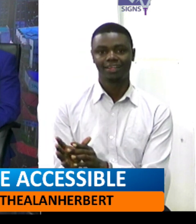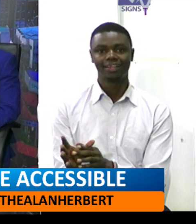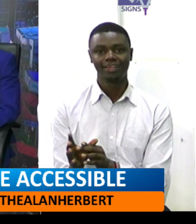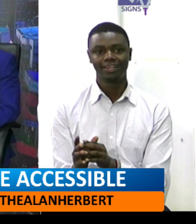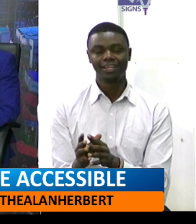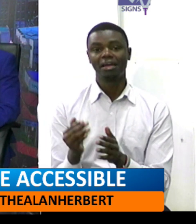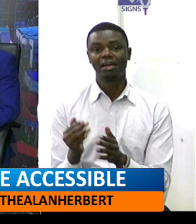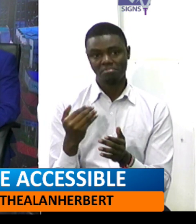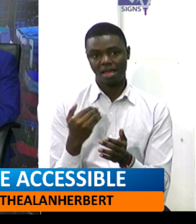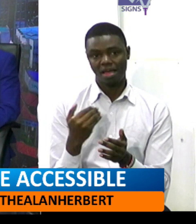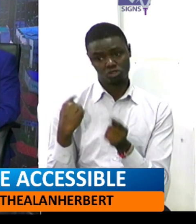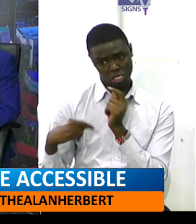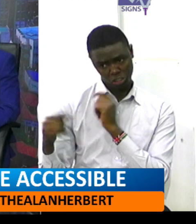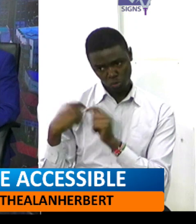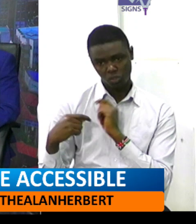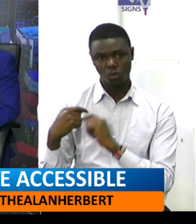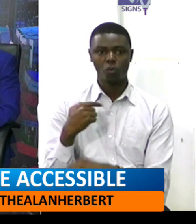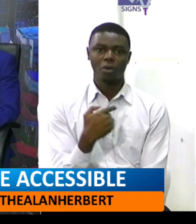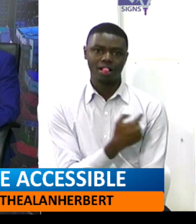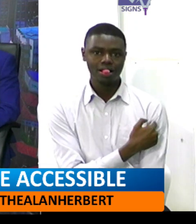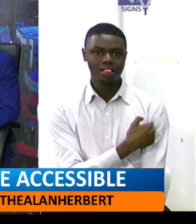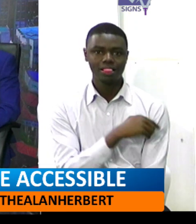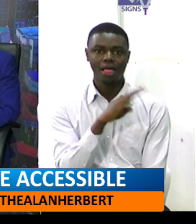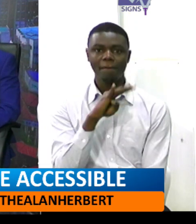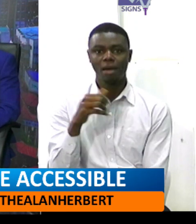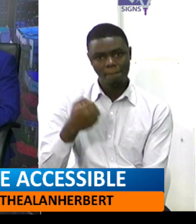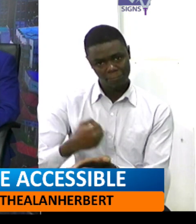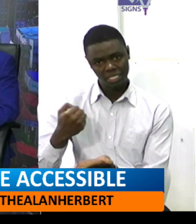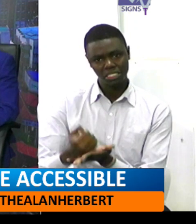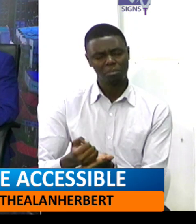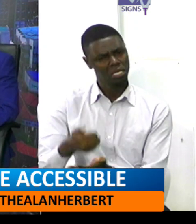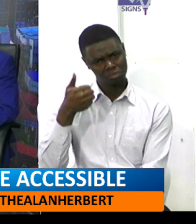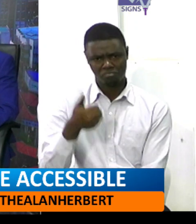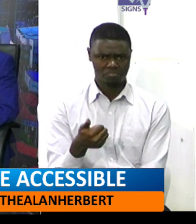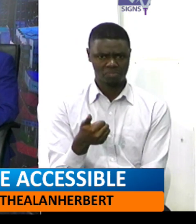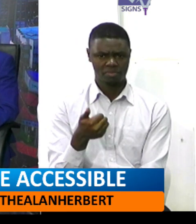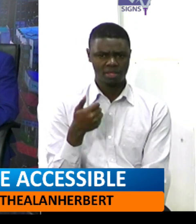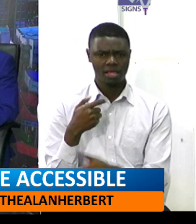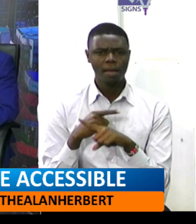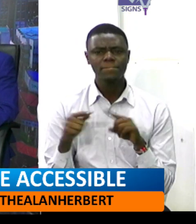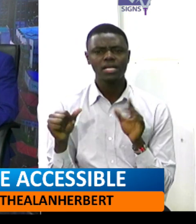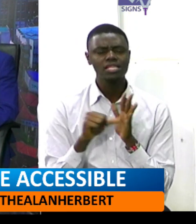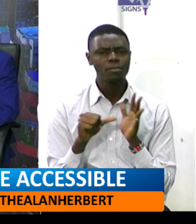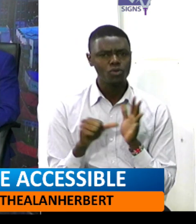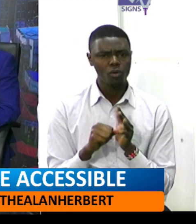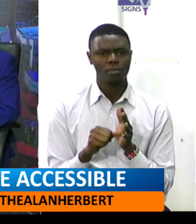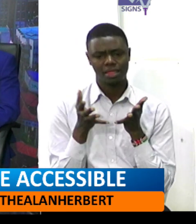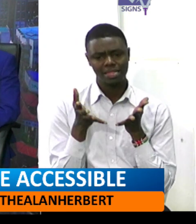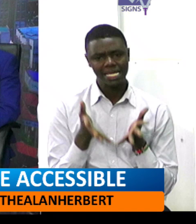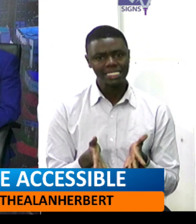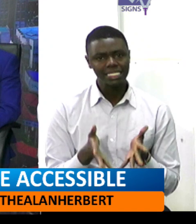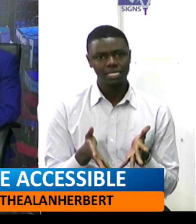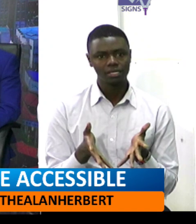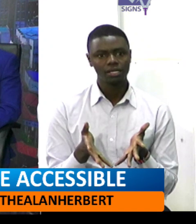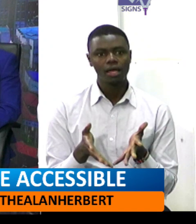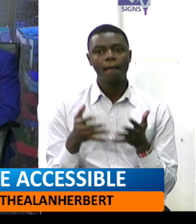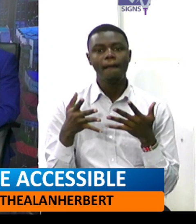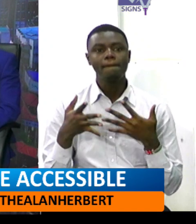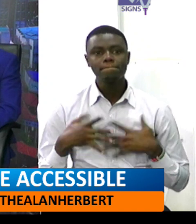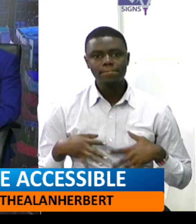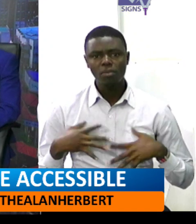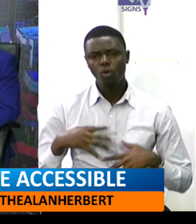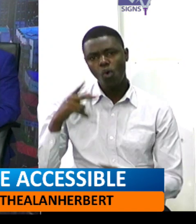have traditionally we were treated by mitishamba. I think that the problem that would exist in that space is that the people